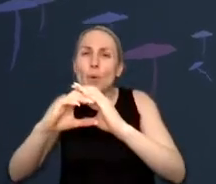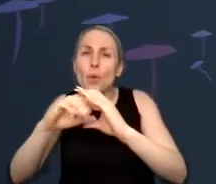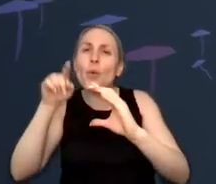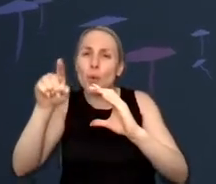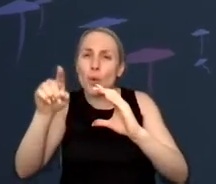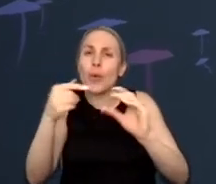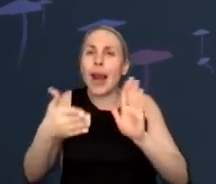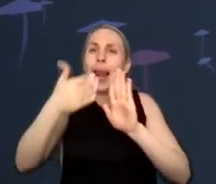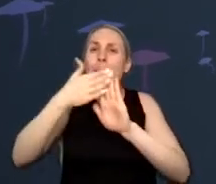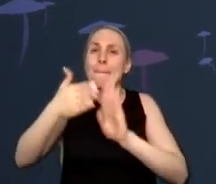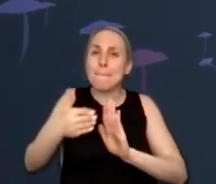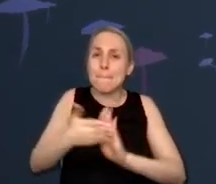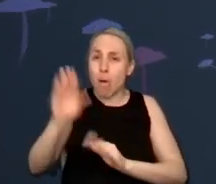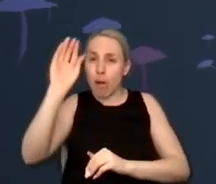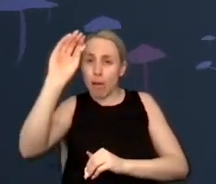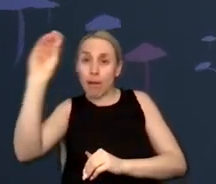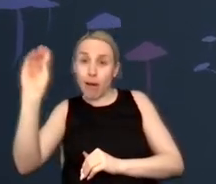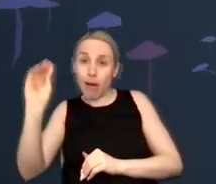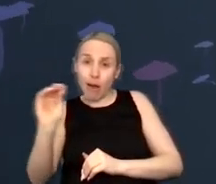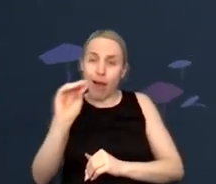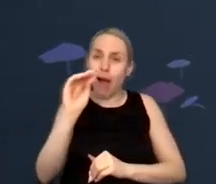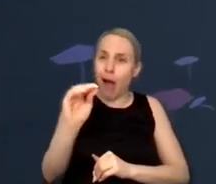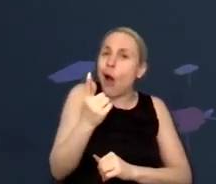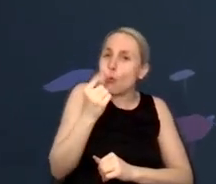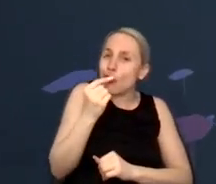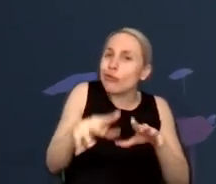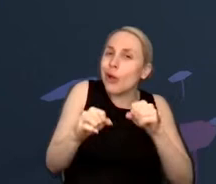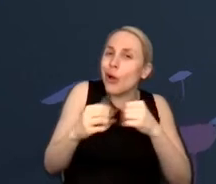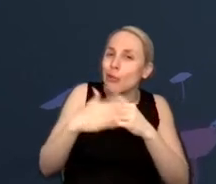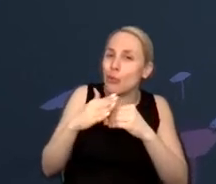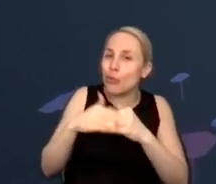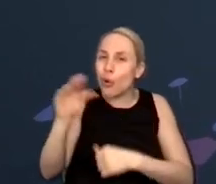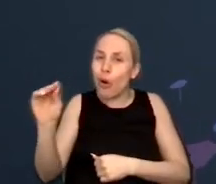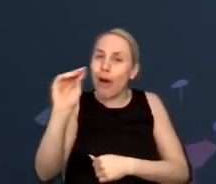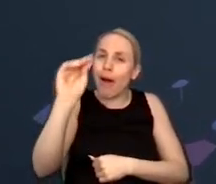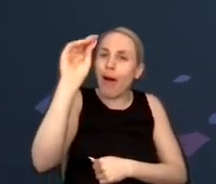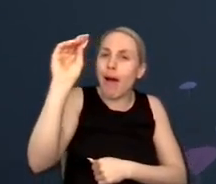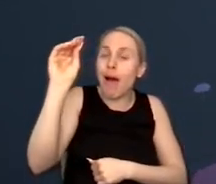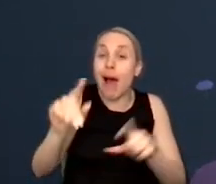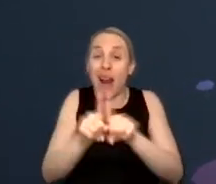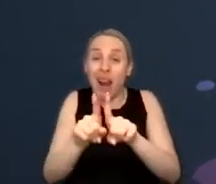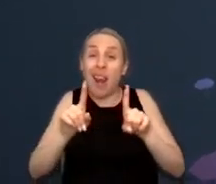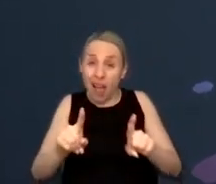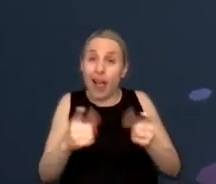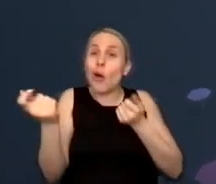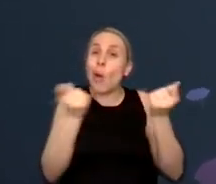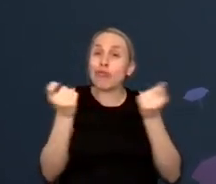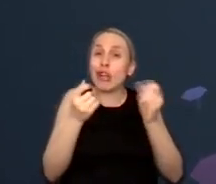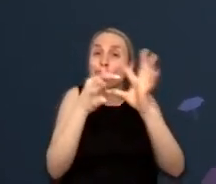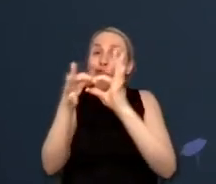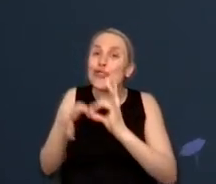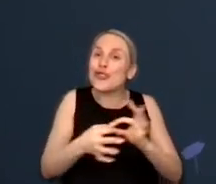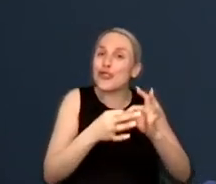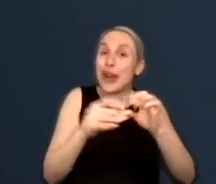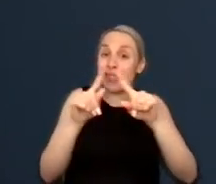and maybe connected to each other could start to form something like an operational chain diagram too. Yeah, we could experiment with different things. I mean, I guess